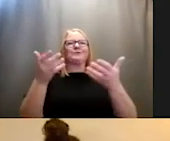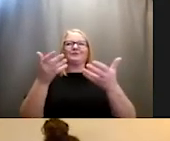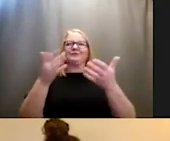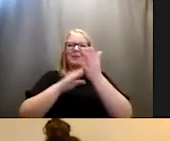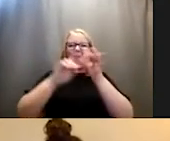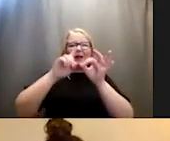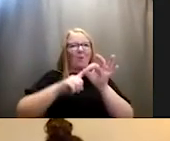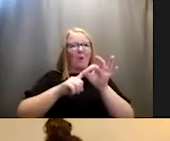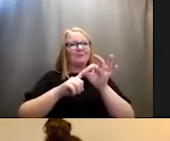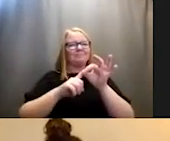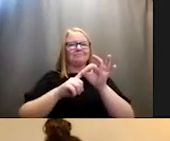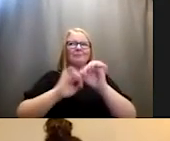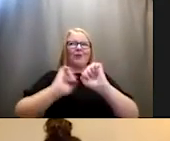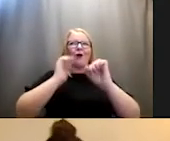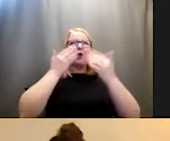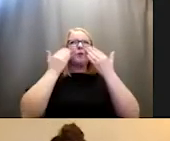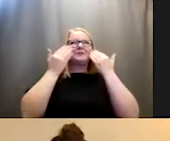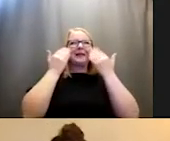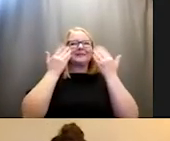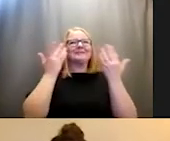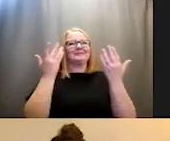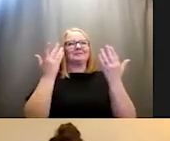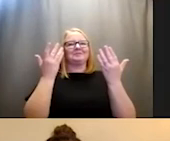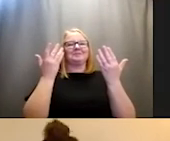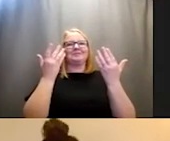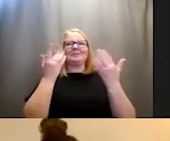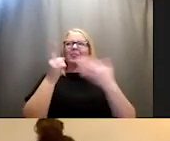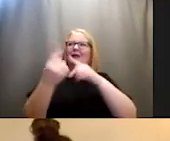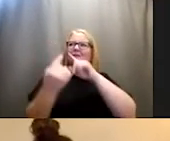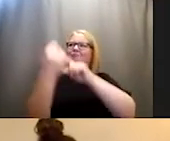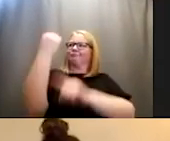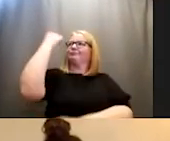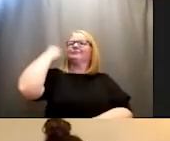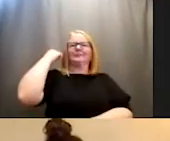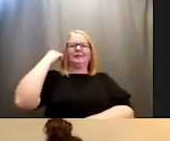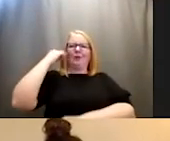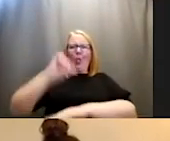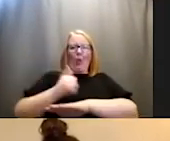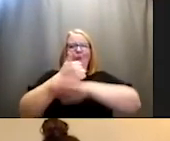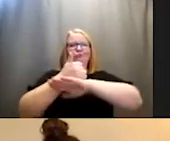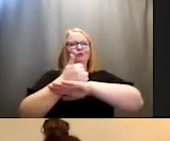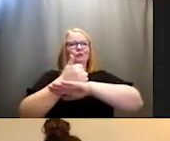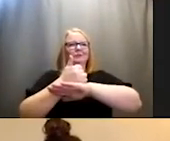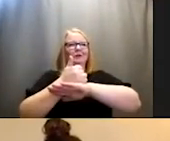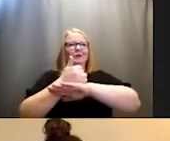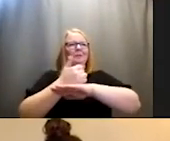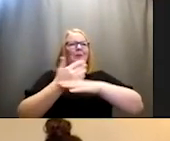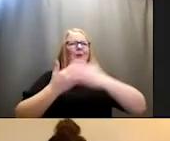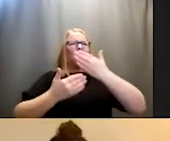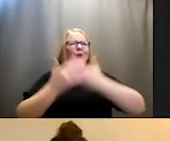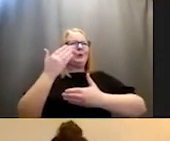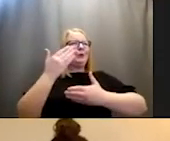of cosmetics was that around the same time that she was launching the cosmetics brand, there was also a whole new wave of